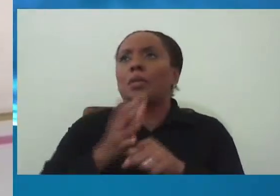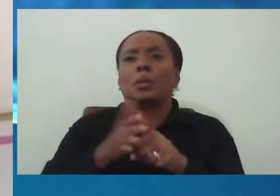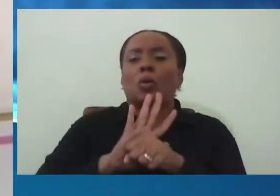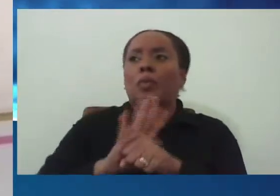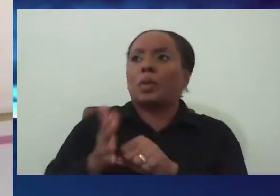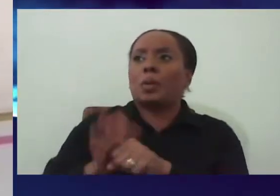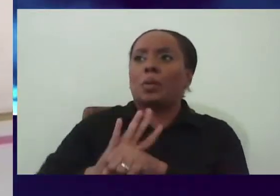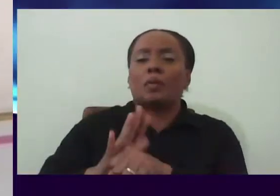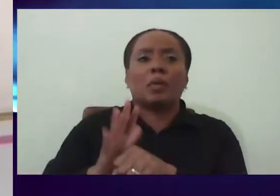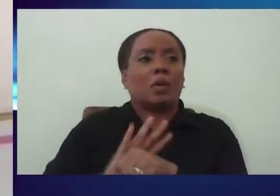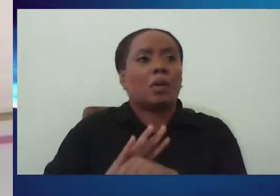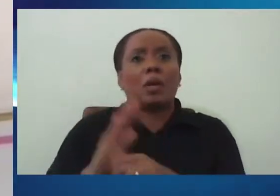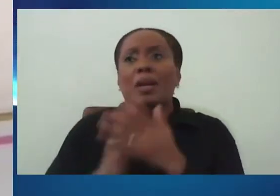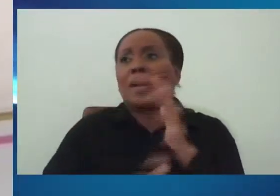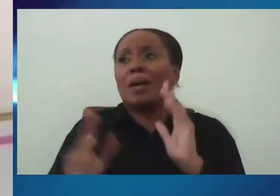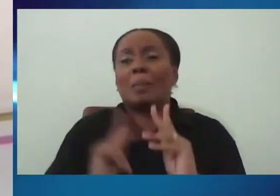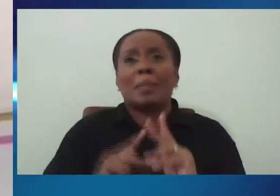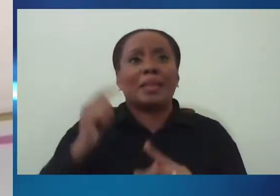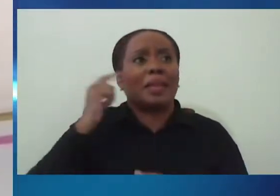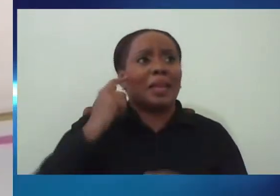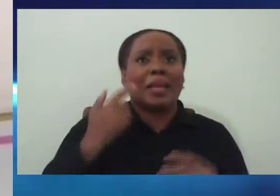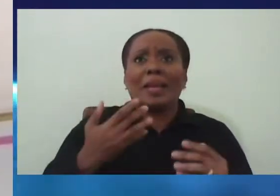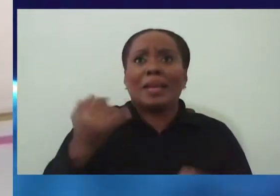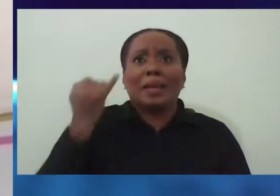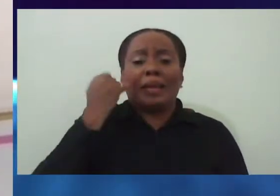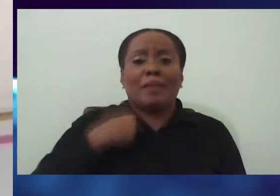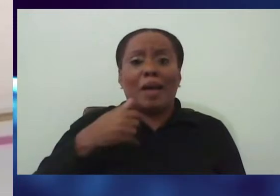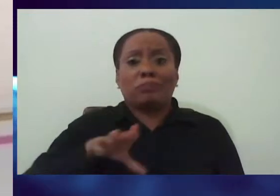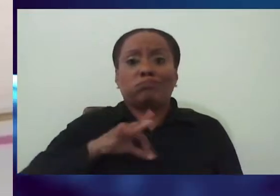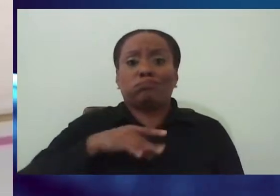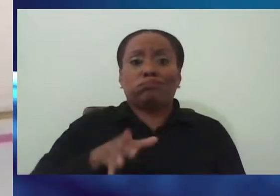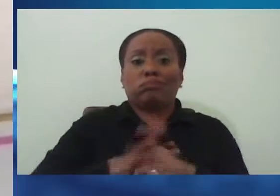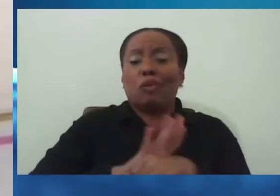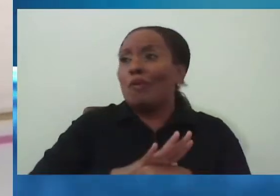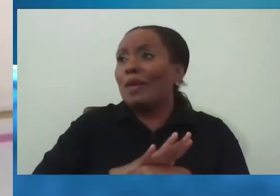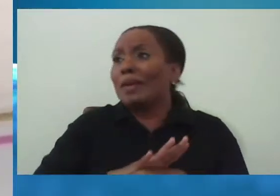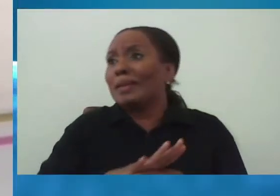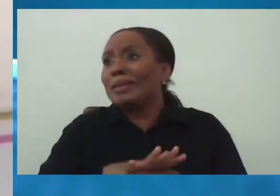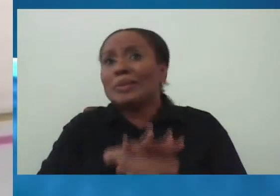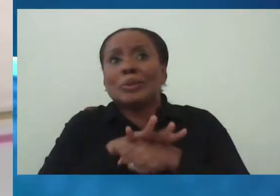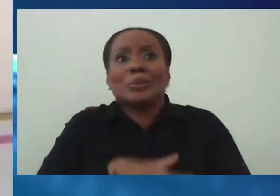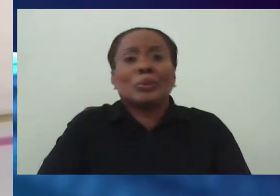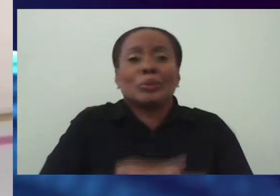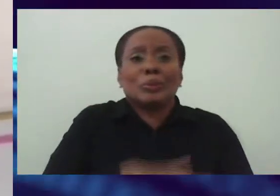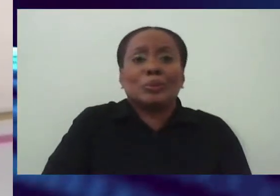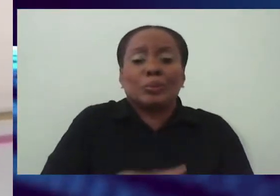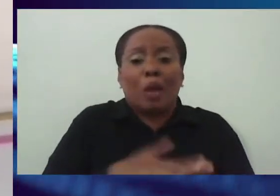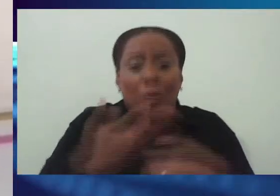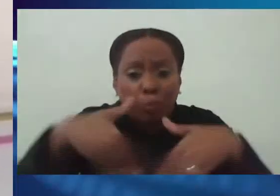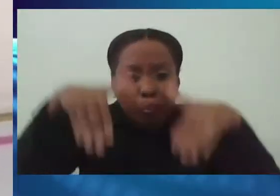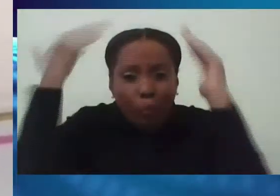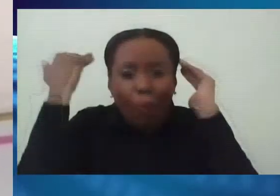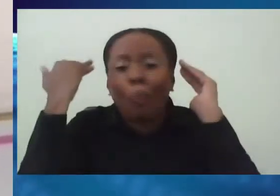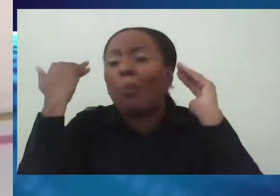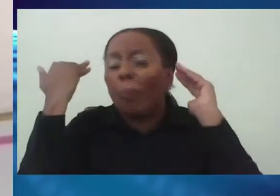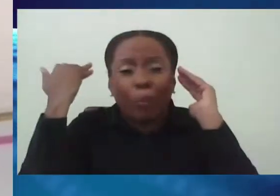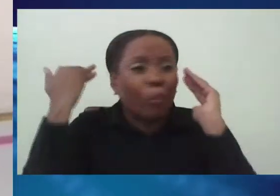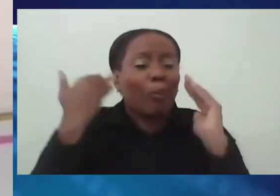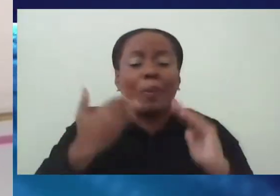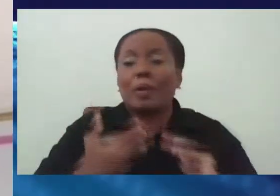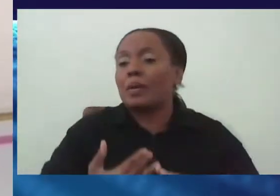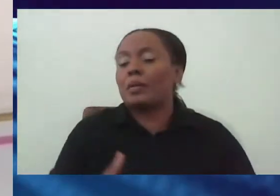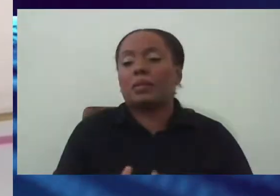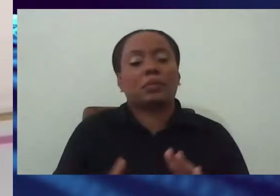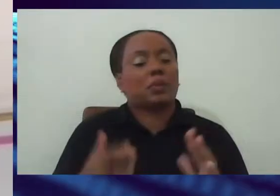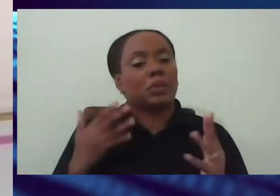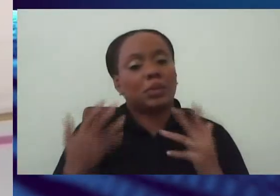an isolation facility or a quarantine facility, there's a significant amount of stress that can happen. And then unfortunately, we do have a role